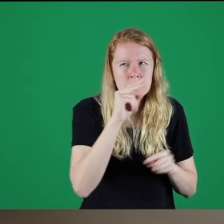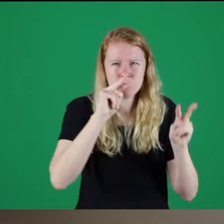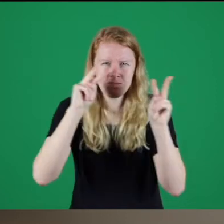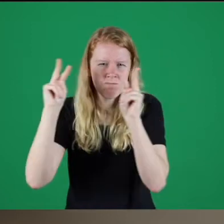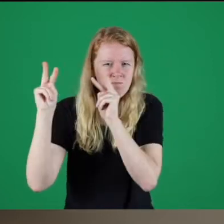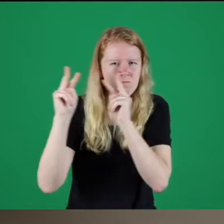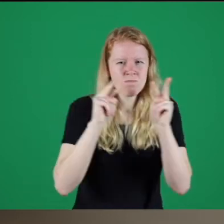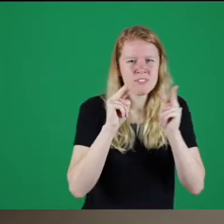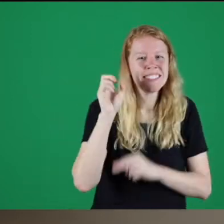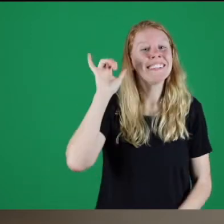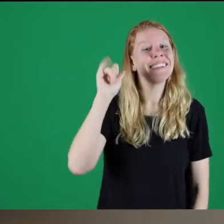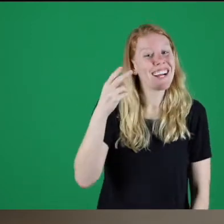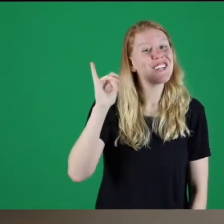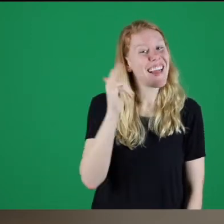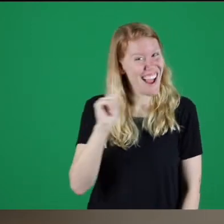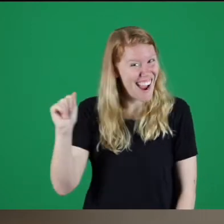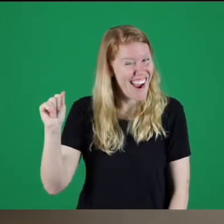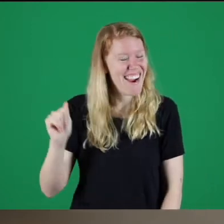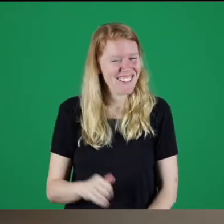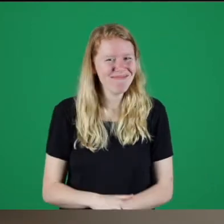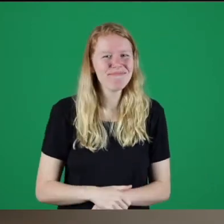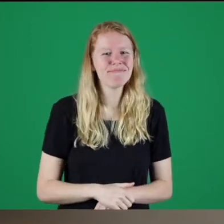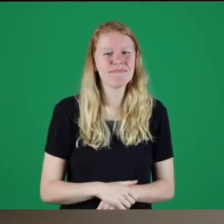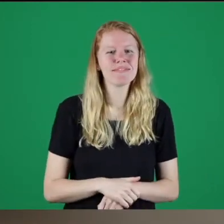Yeah, Jalia,